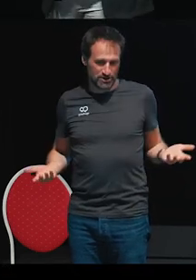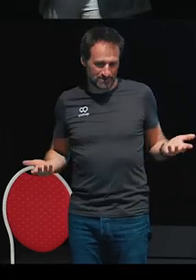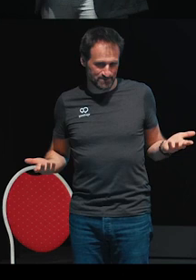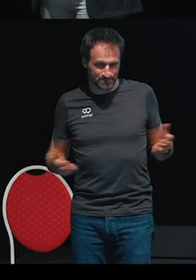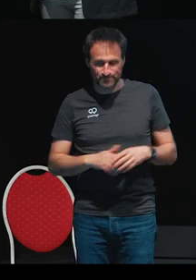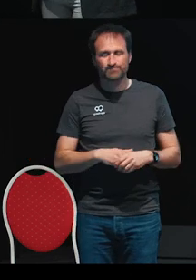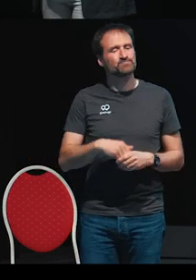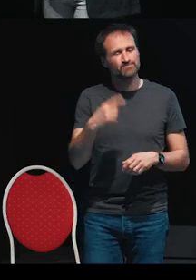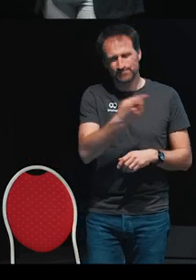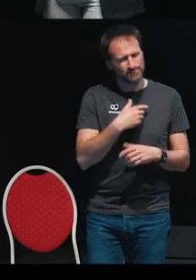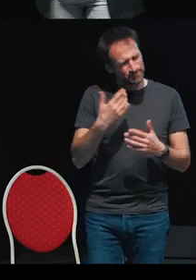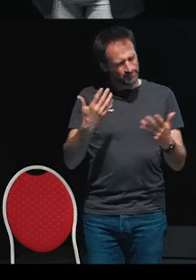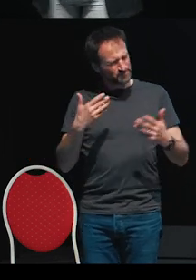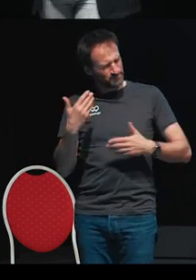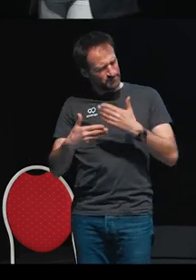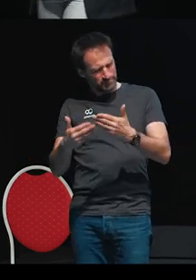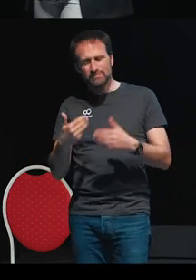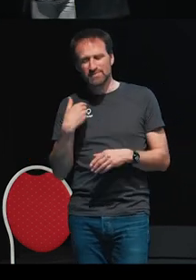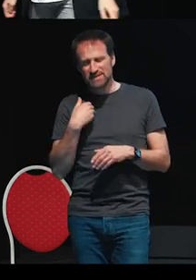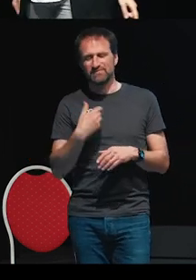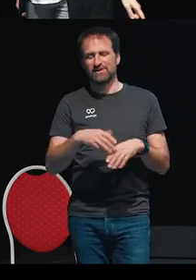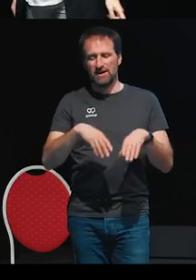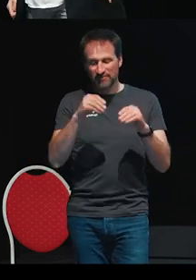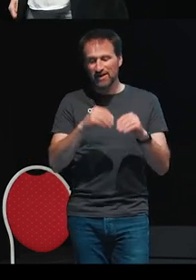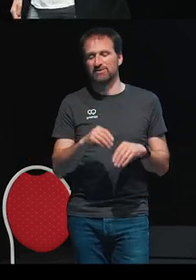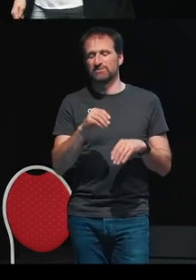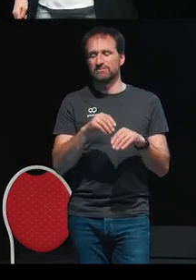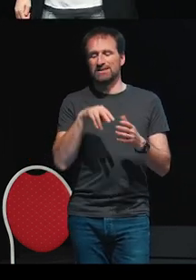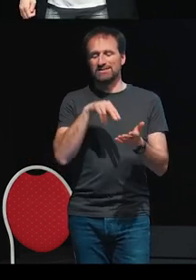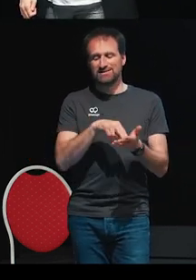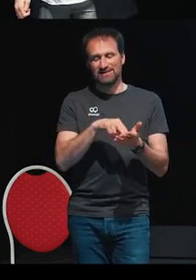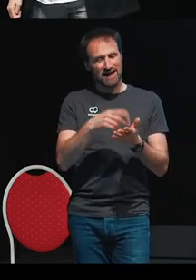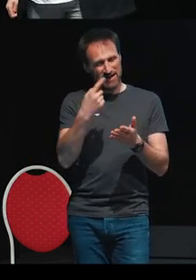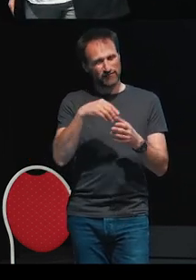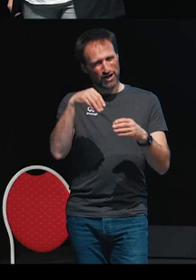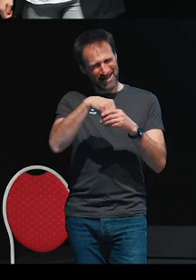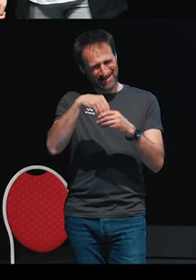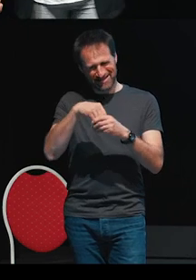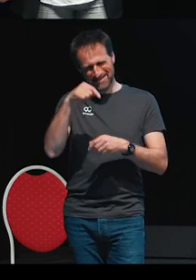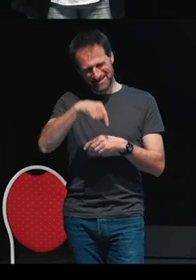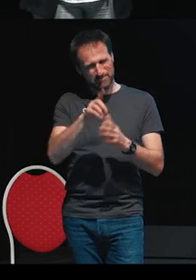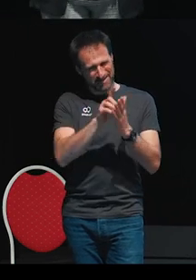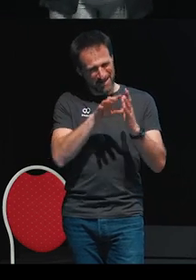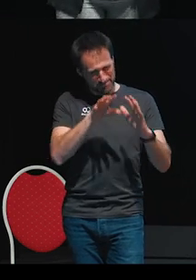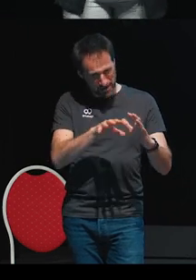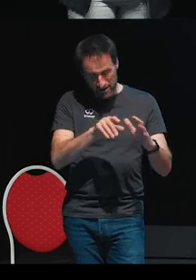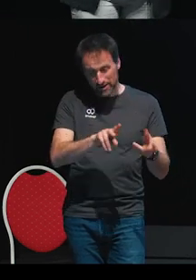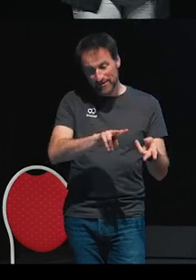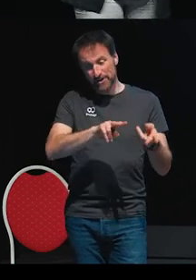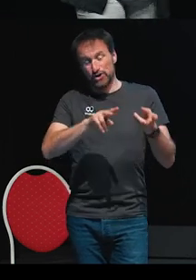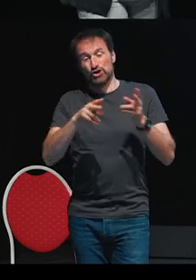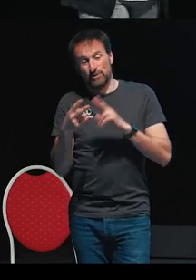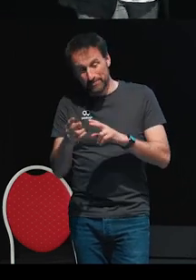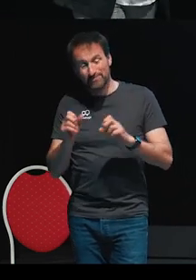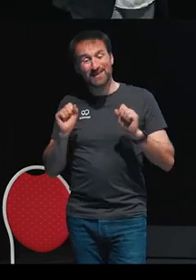with changing the state of the applications in place in the database, and we have transformed to an actions